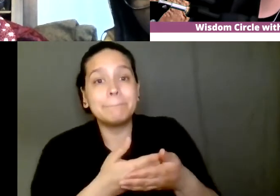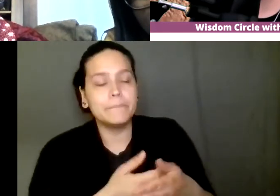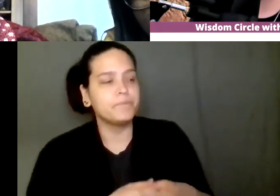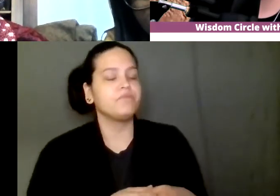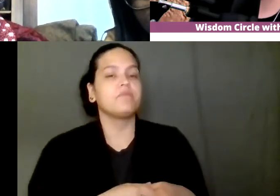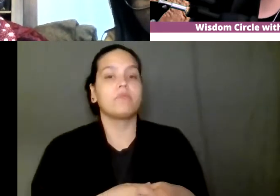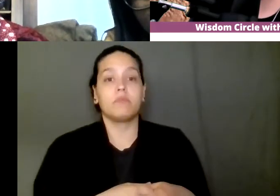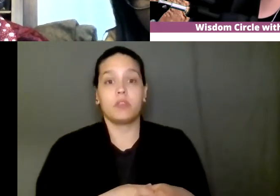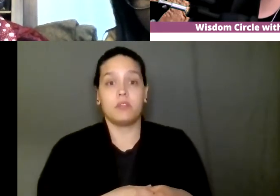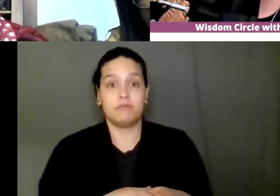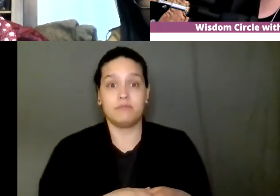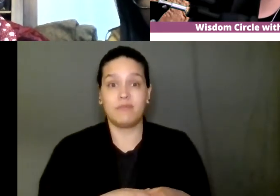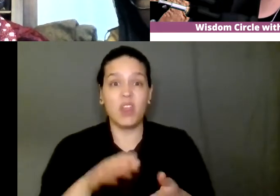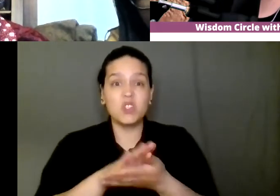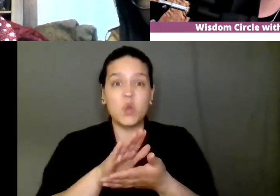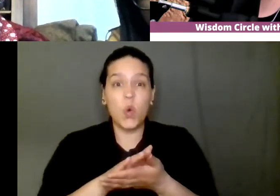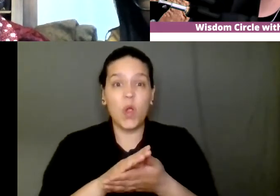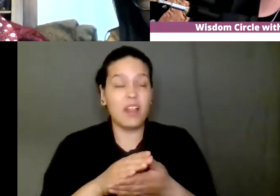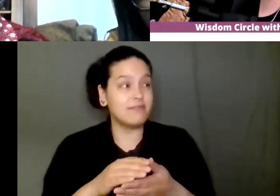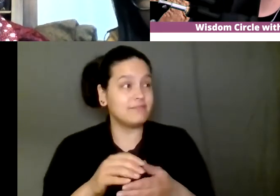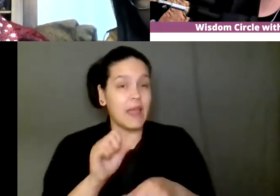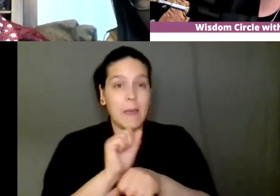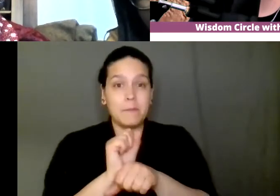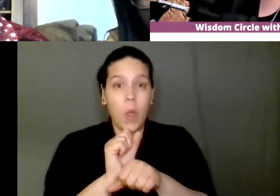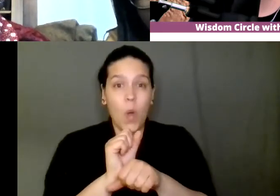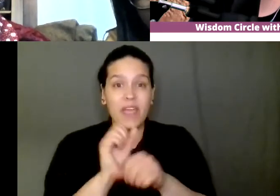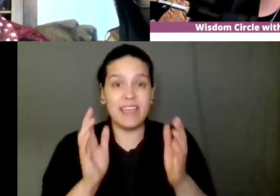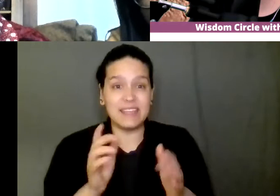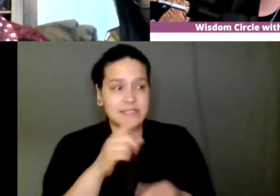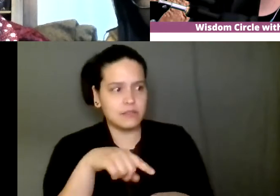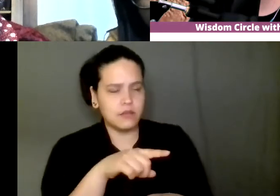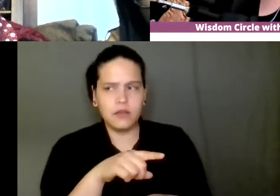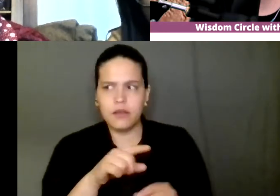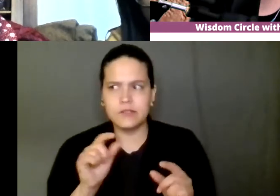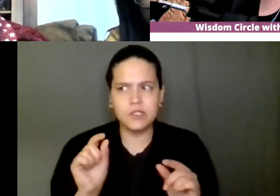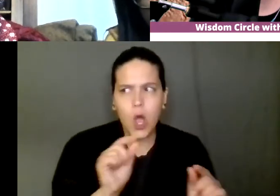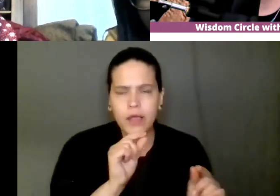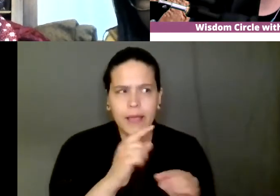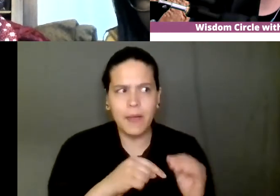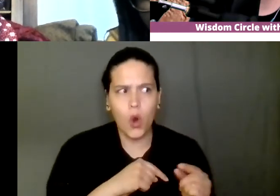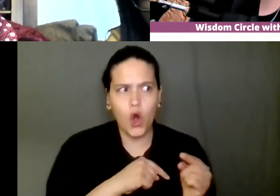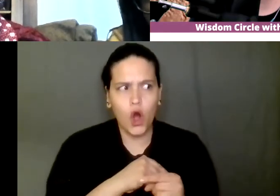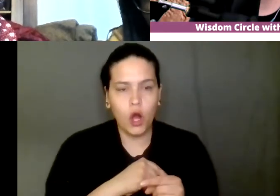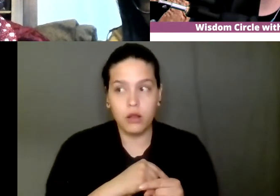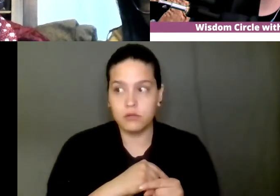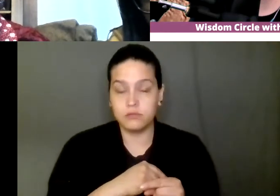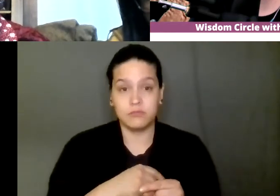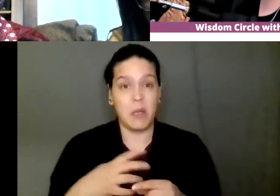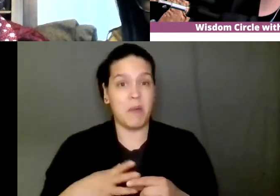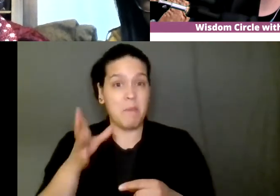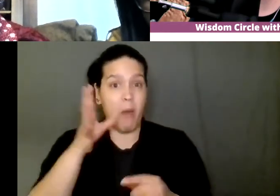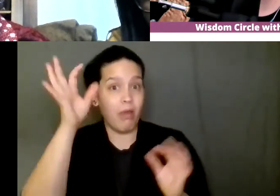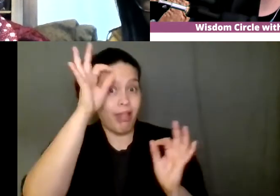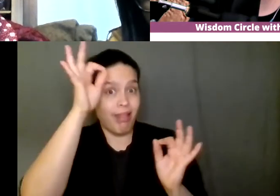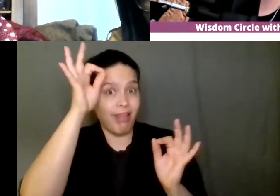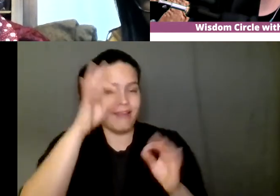know that the school employees and I guess they were talking about her, saying, here's a young girl that's